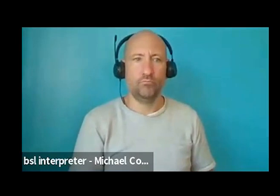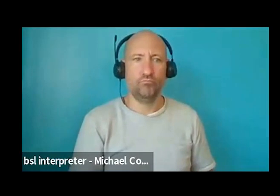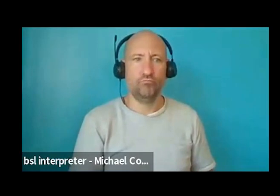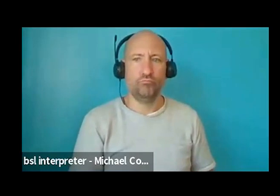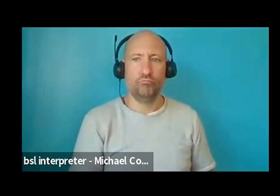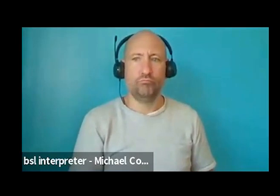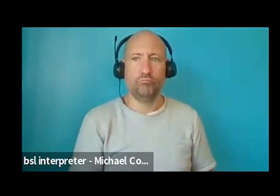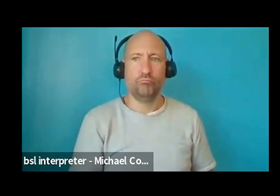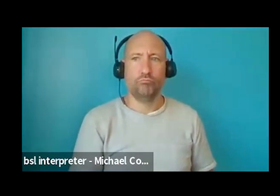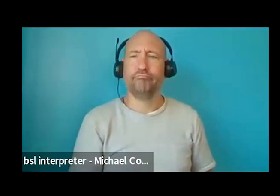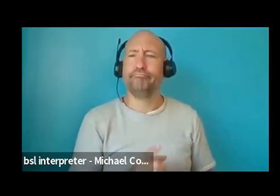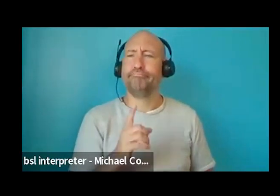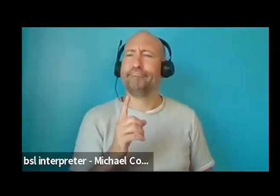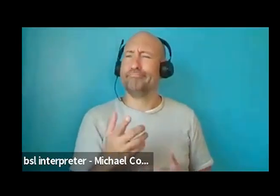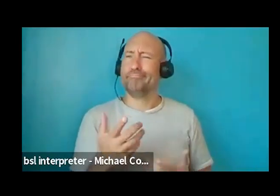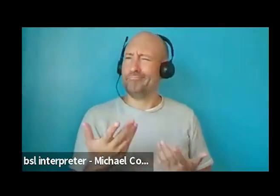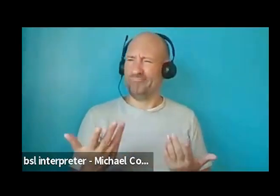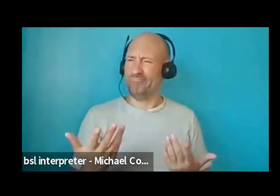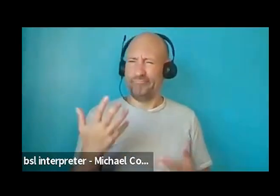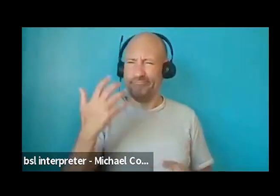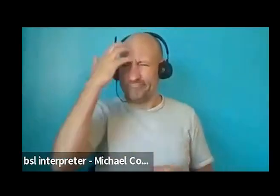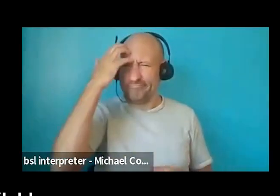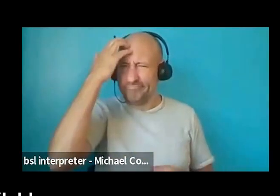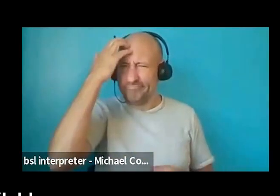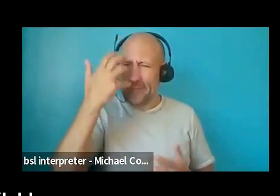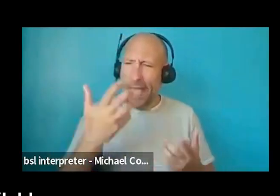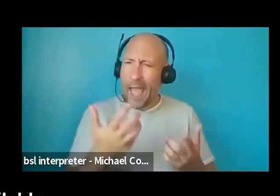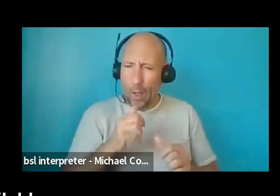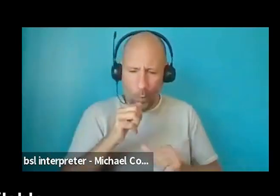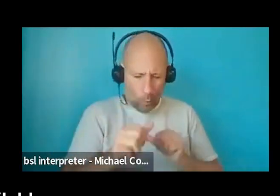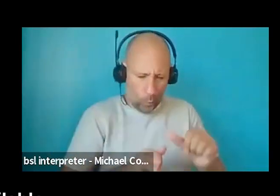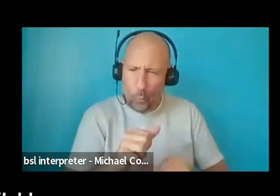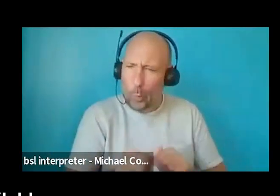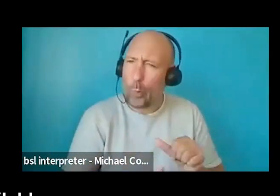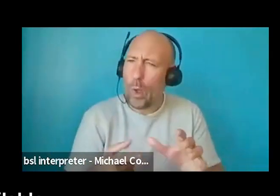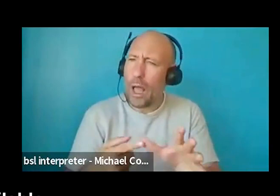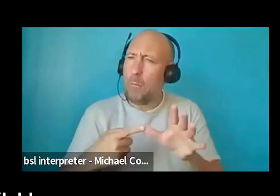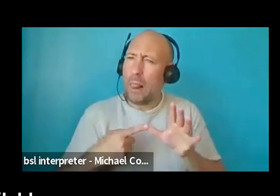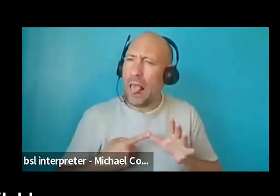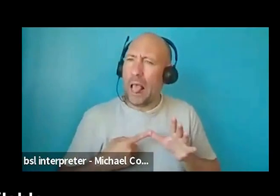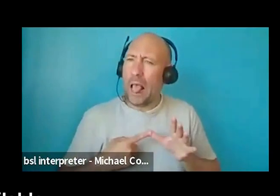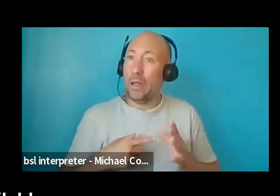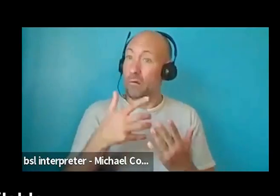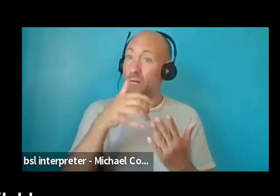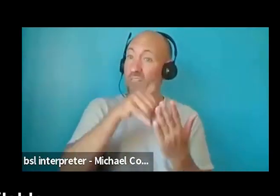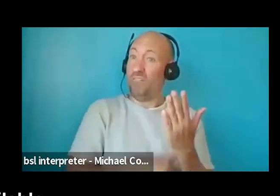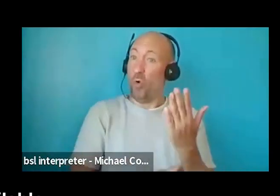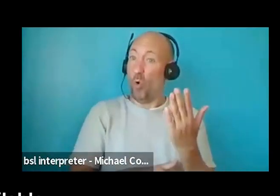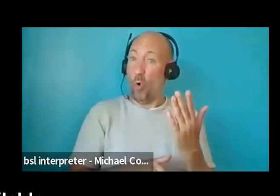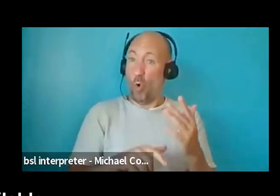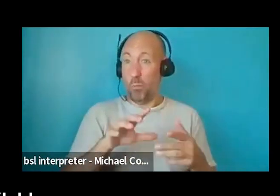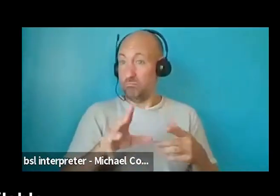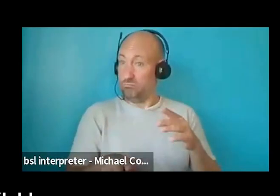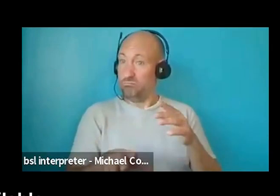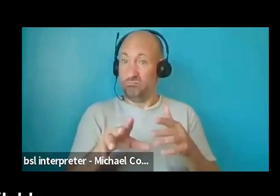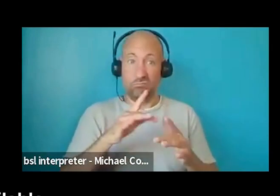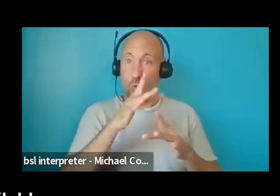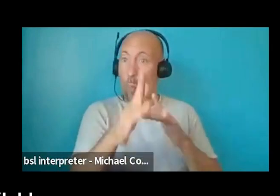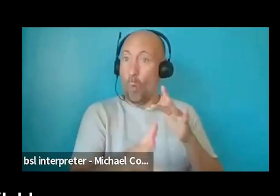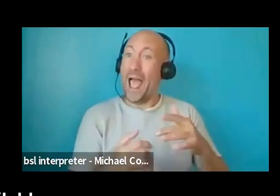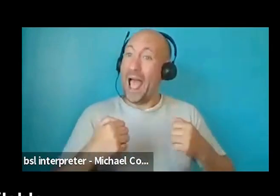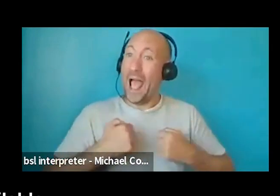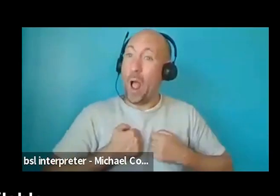So a little bit on how to apply. So the application form is already available for you to download from